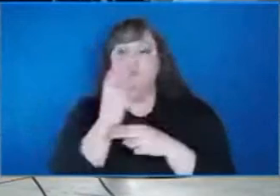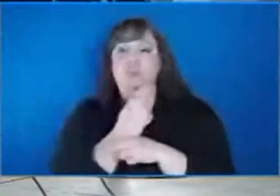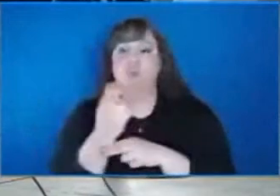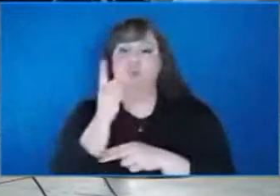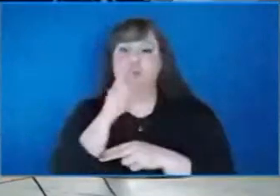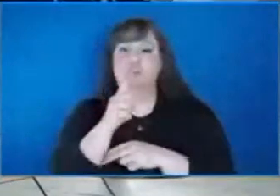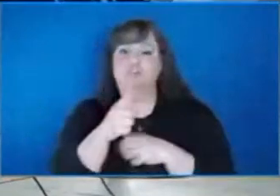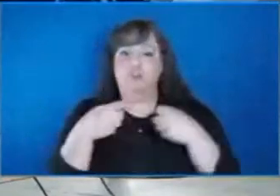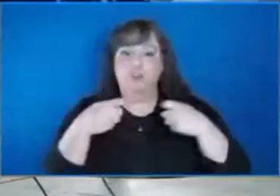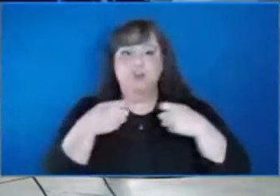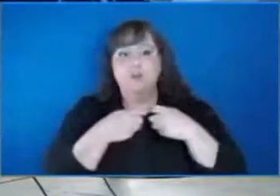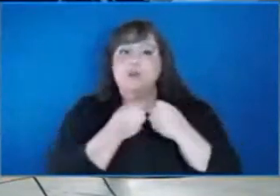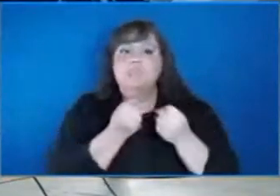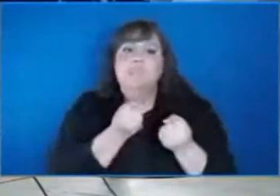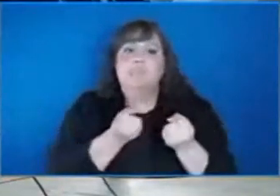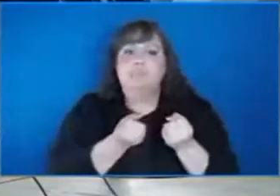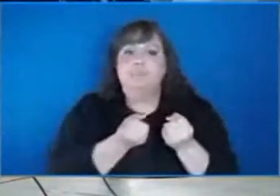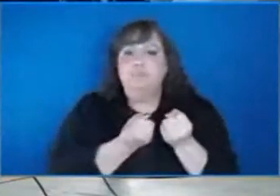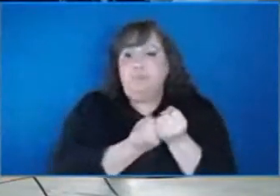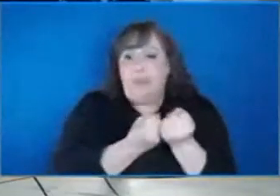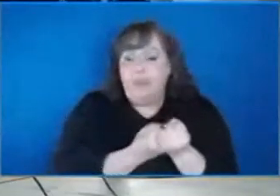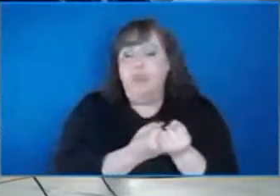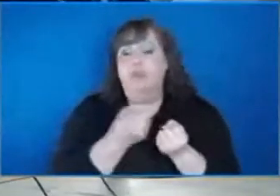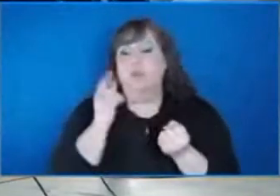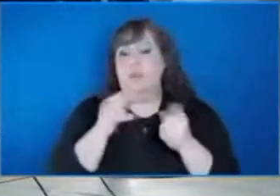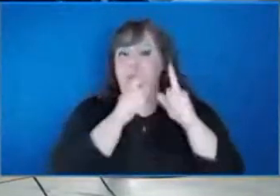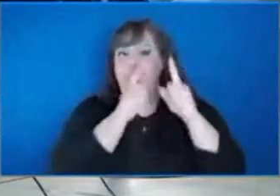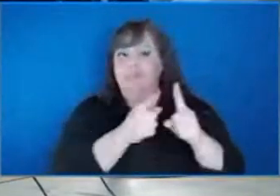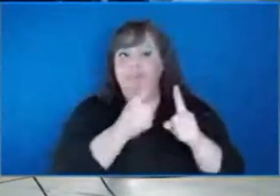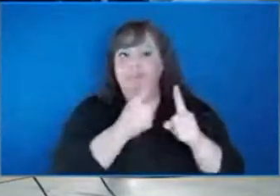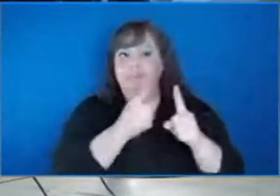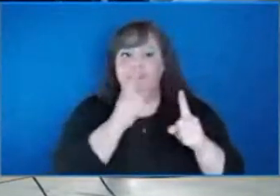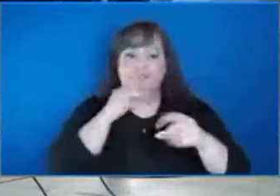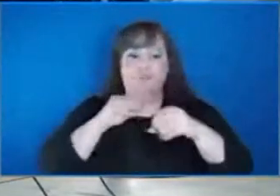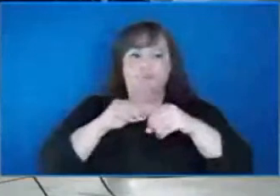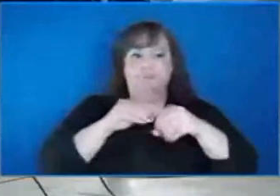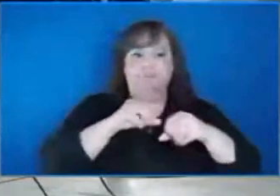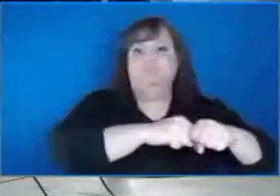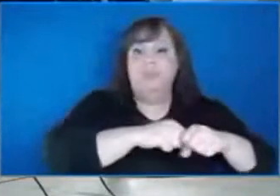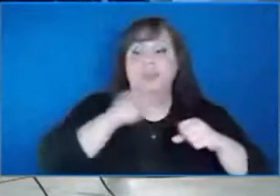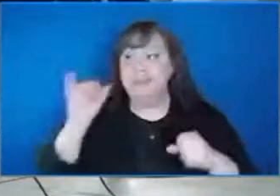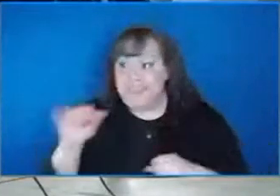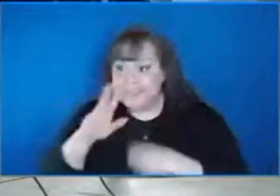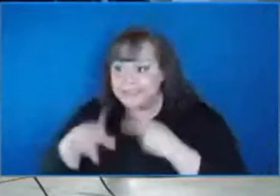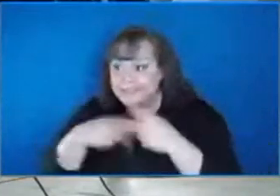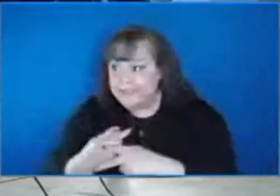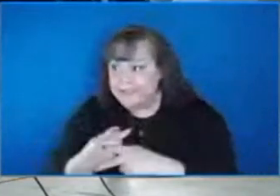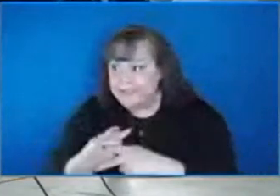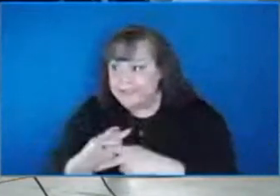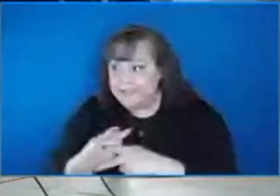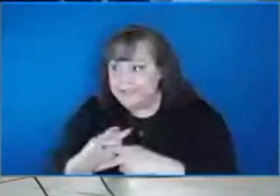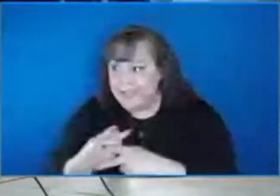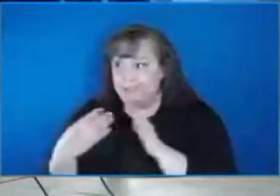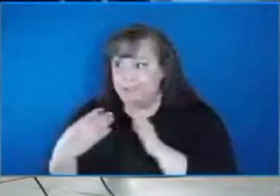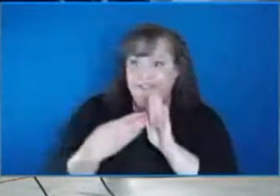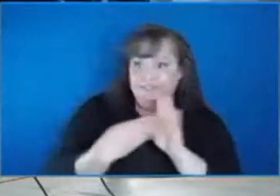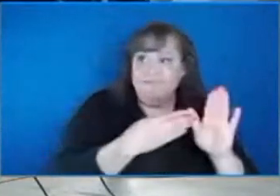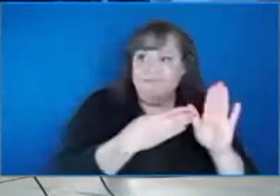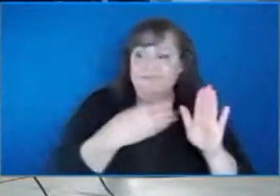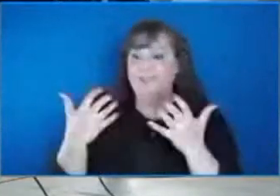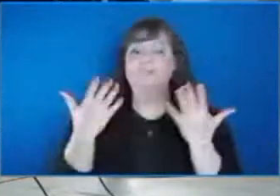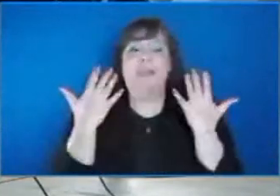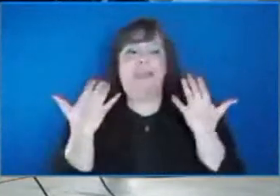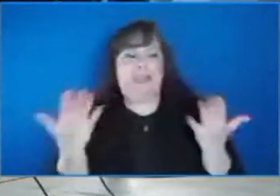And that's the kind of successful deflection that we're looking for. Okay, we're back with Lori, Lisa, and Nancy to answer